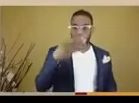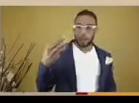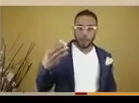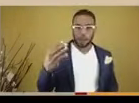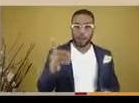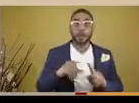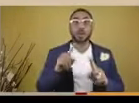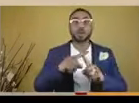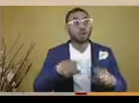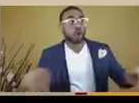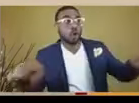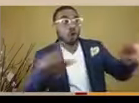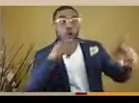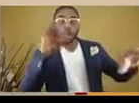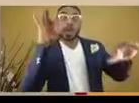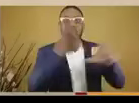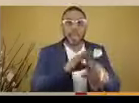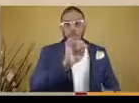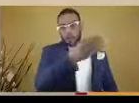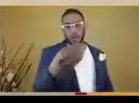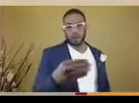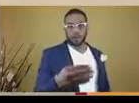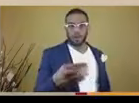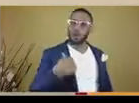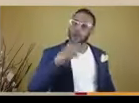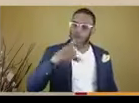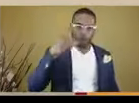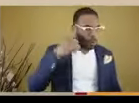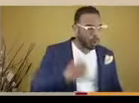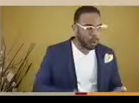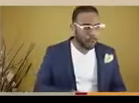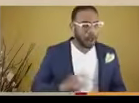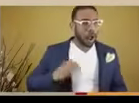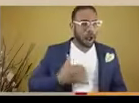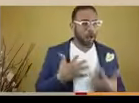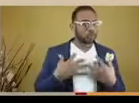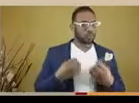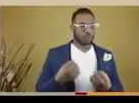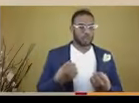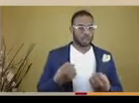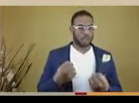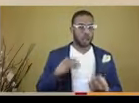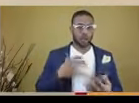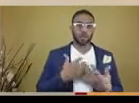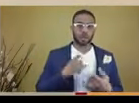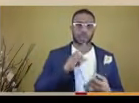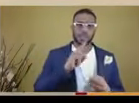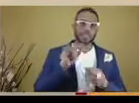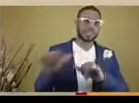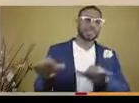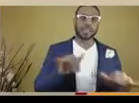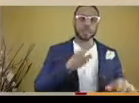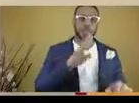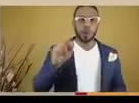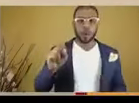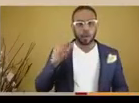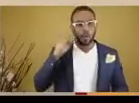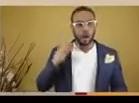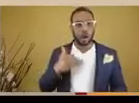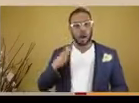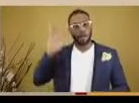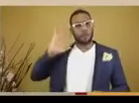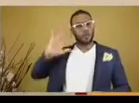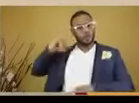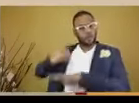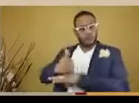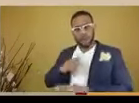to those that elected Obama. We must realize our strength. Our strength is the same as it was for our forefathers